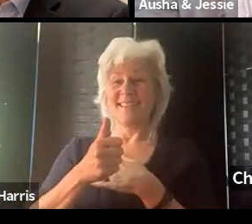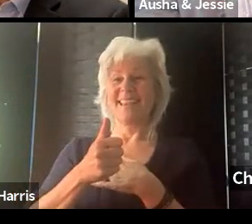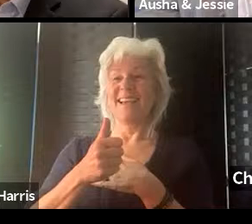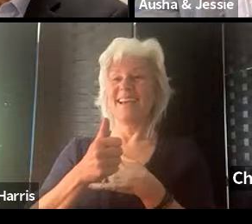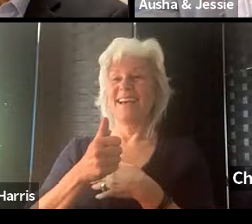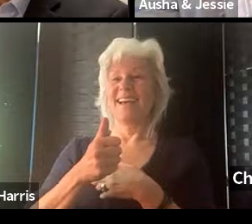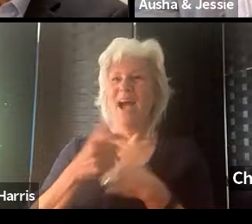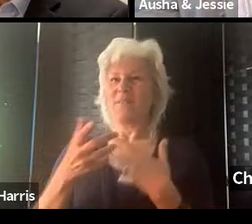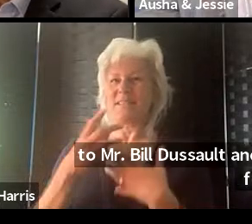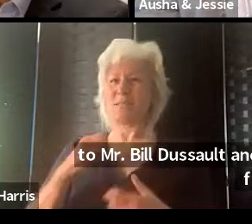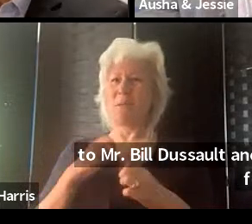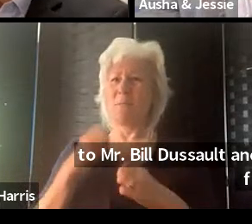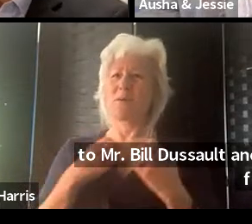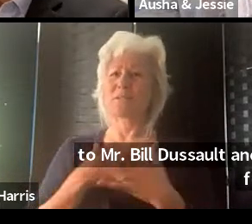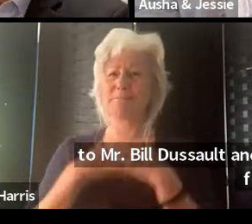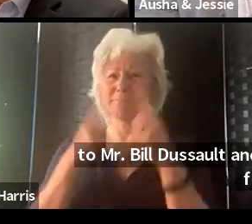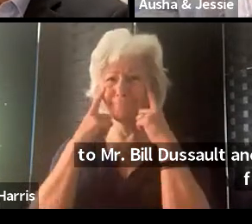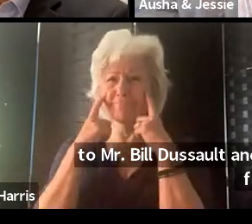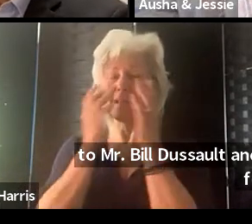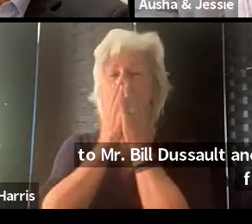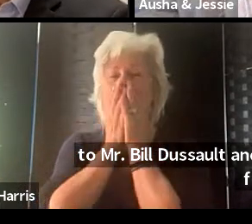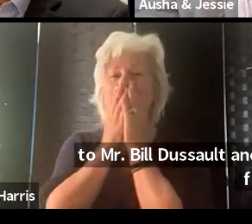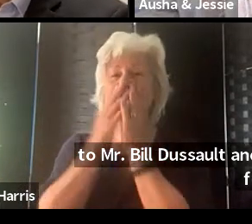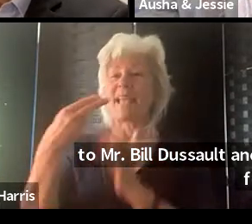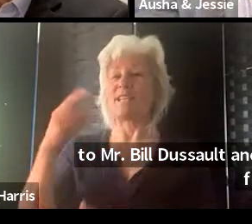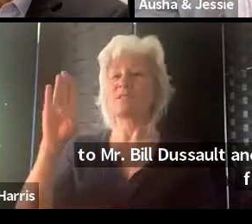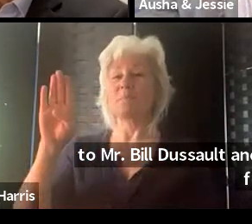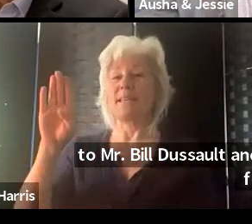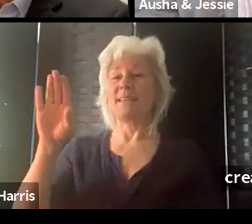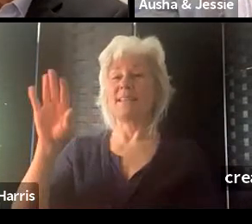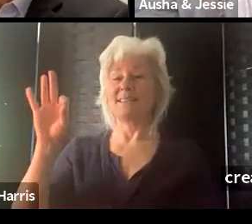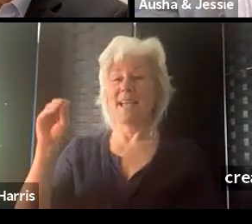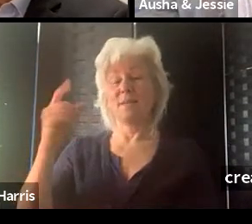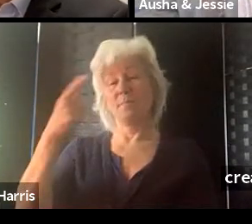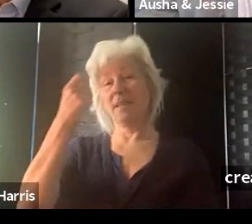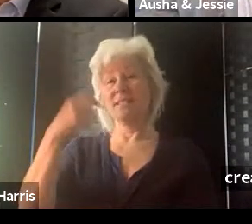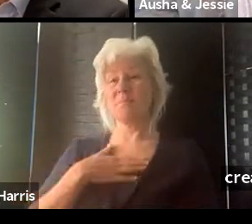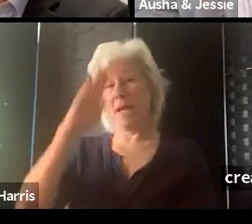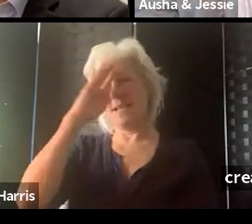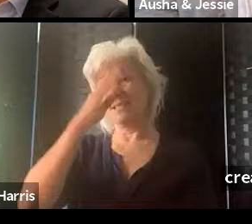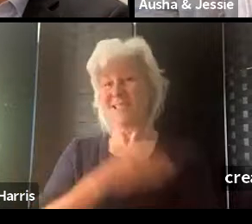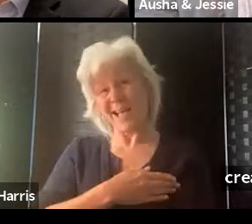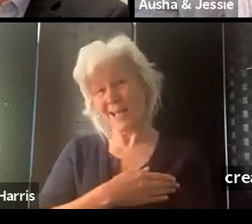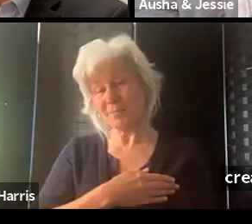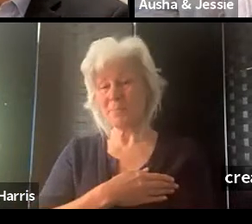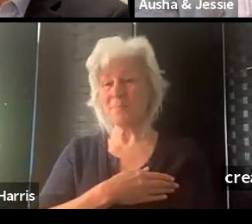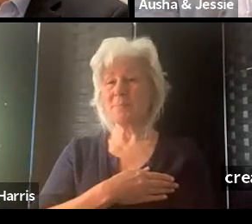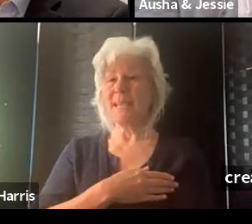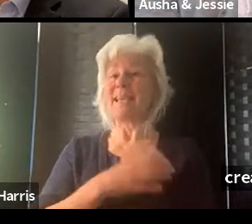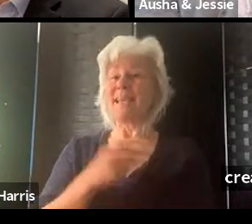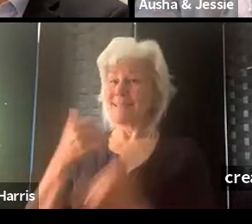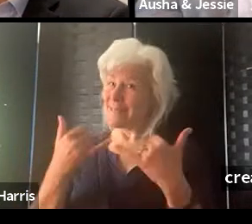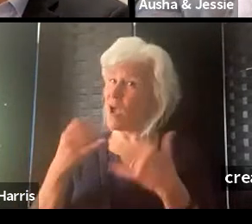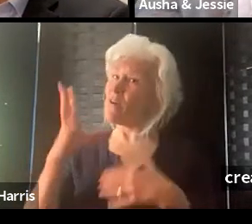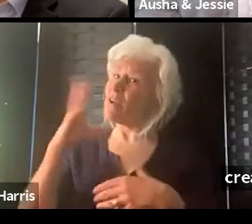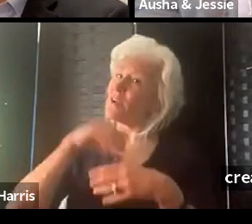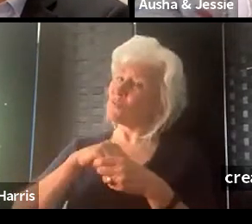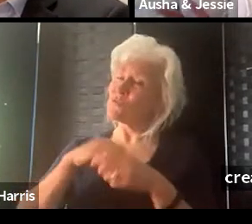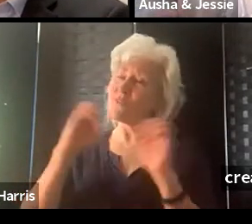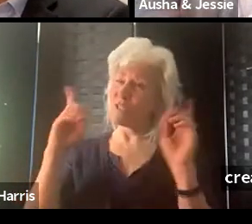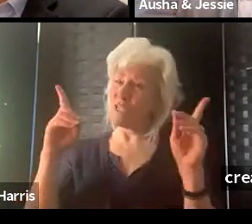creating and passing, I always get so emotional, House Bill 90, because my son is in inclusive education in public